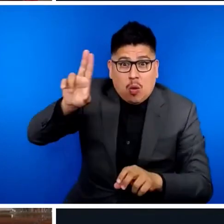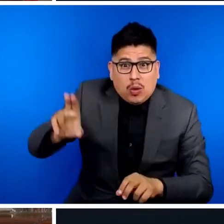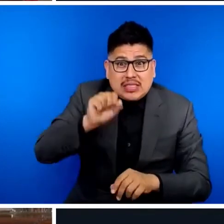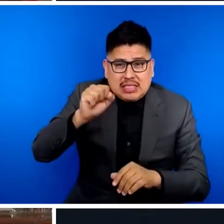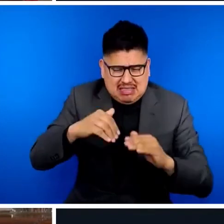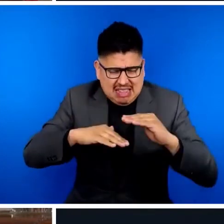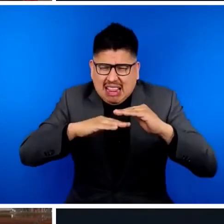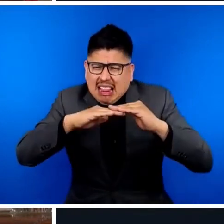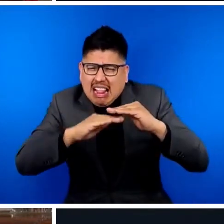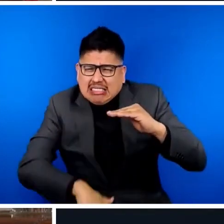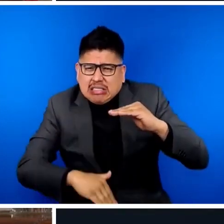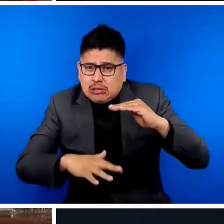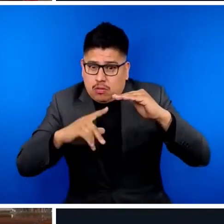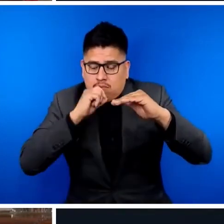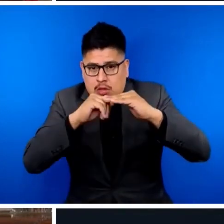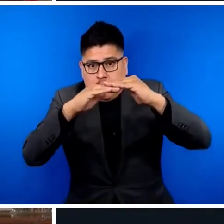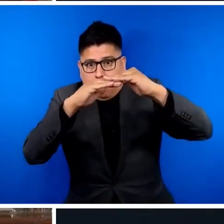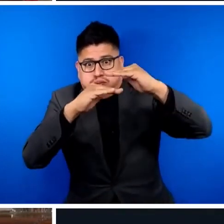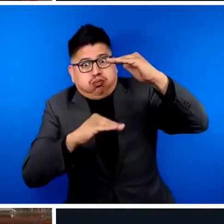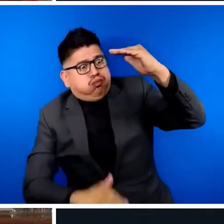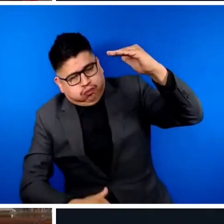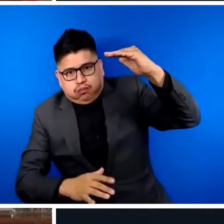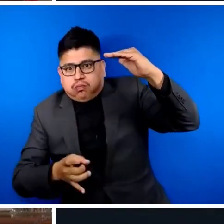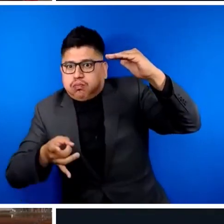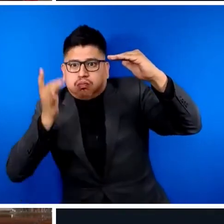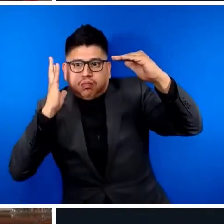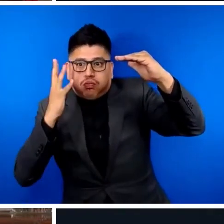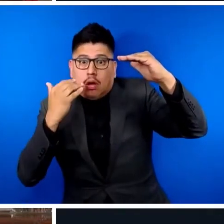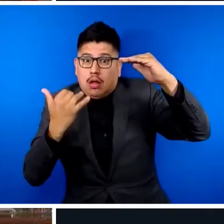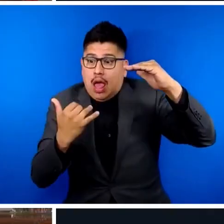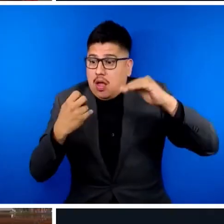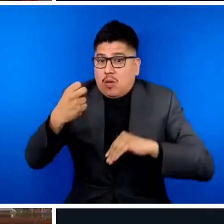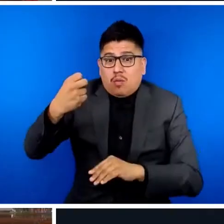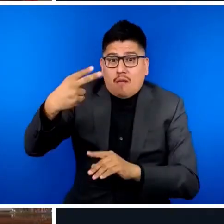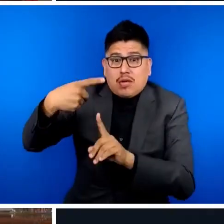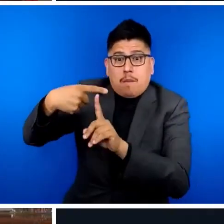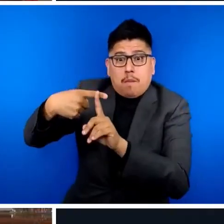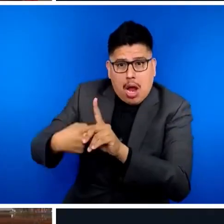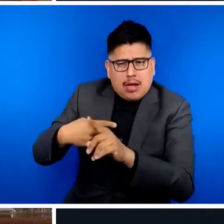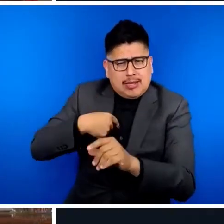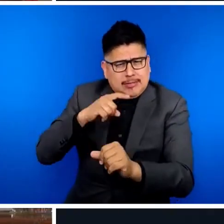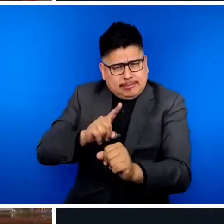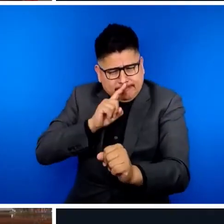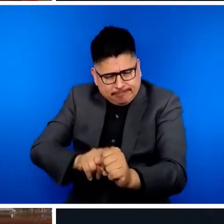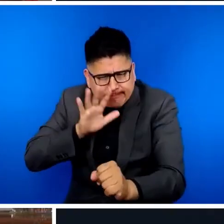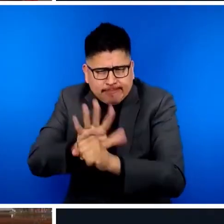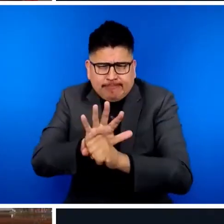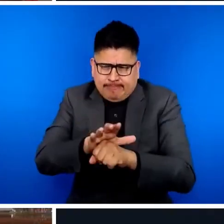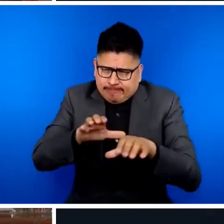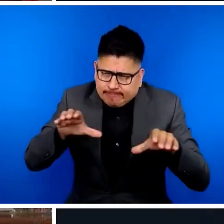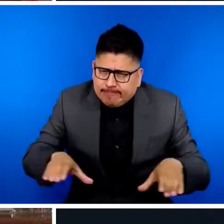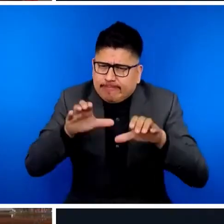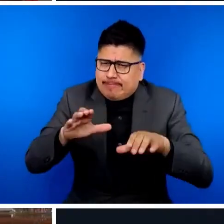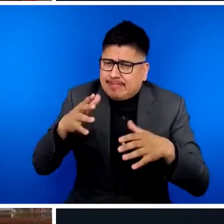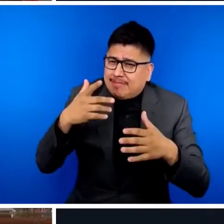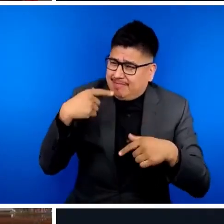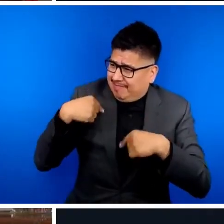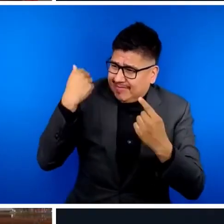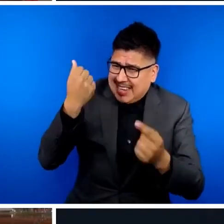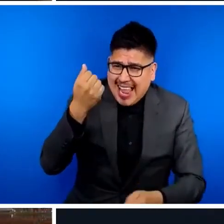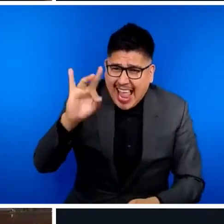substantially less. In 12 months, I secured commitments for more than $18 trillion pouring in from all over the